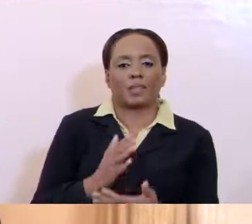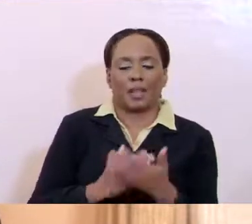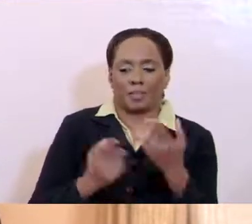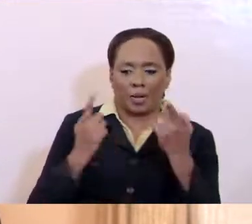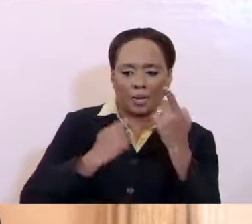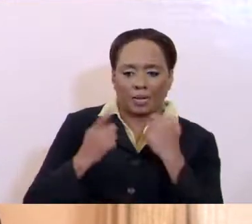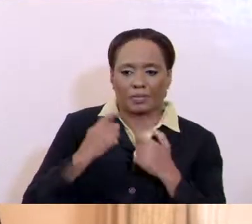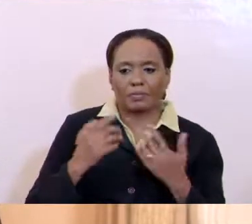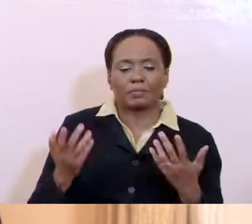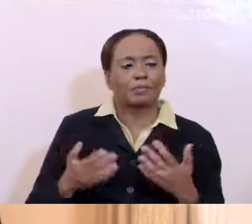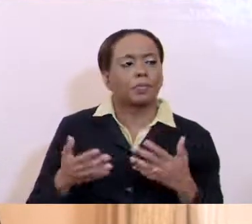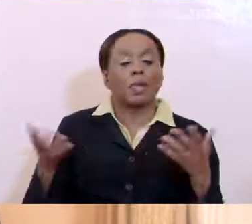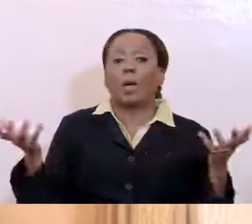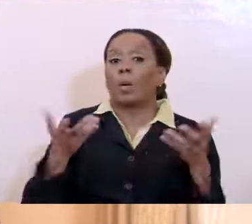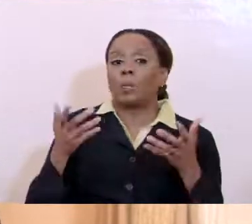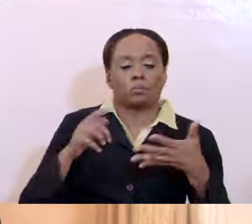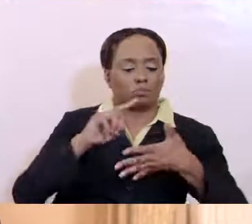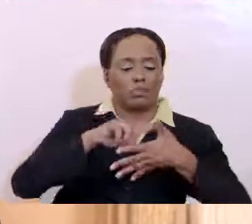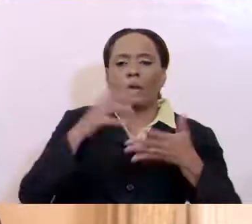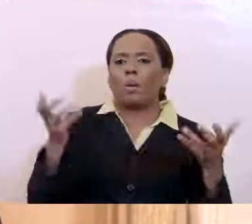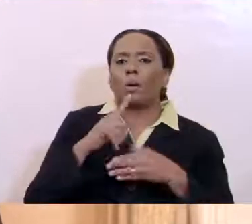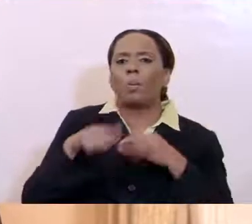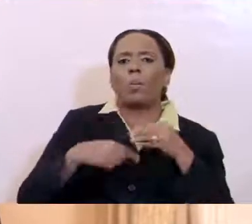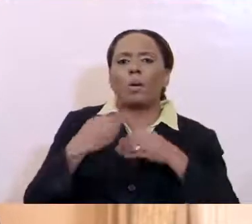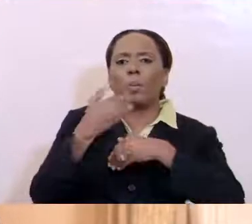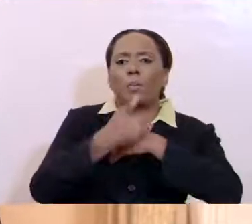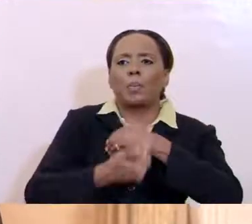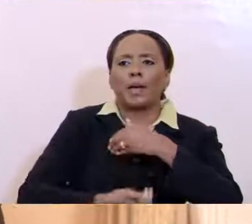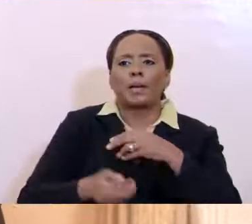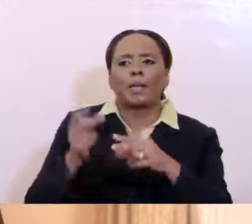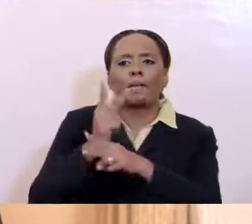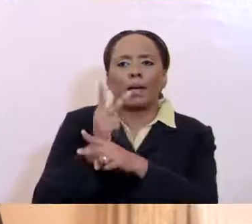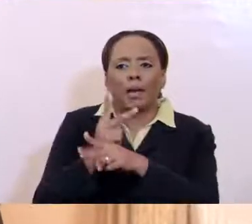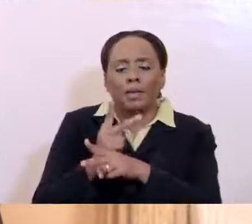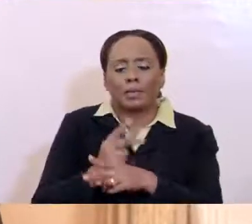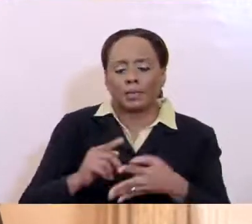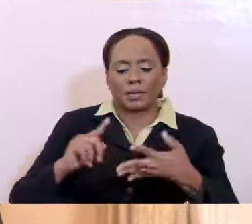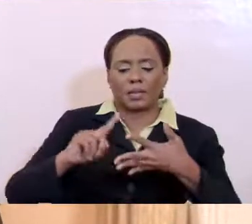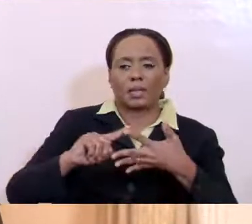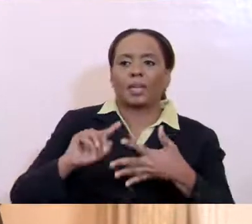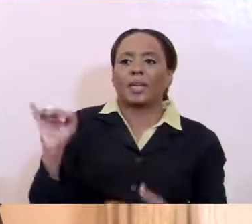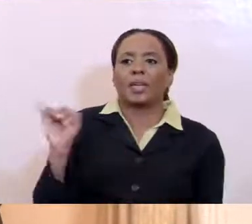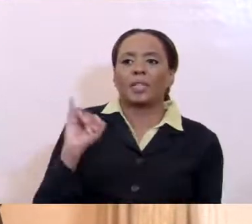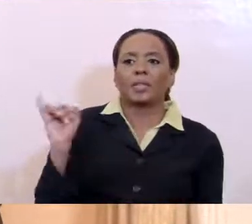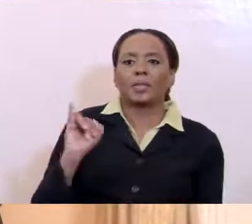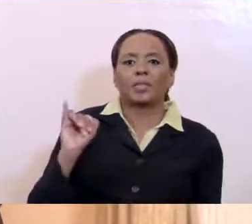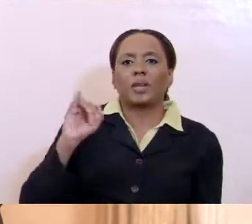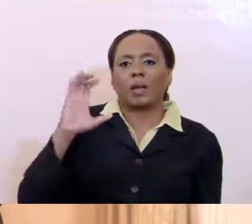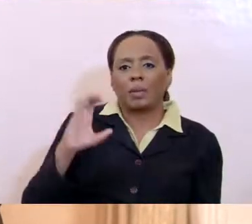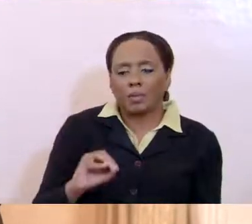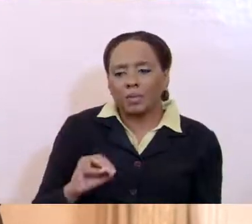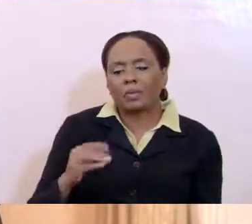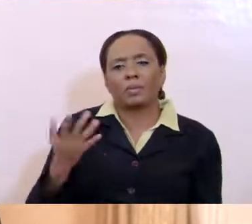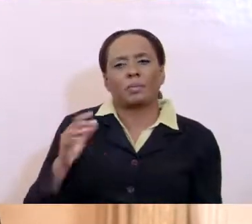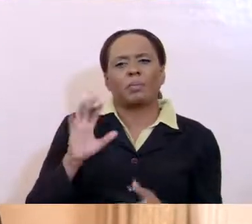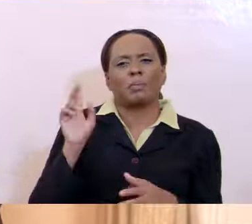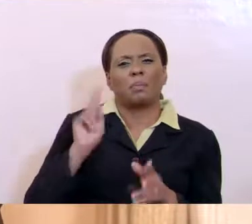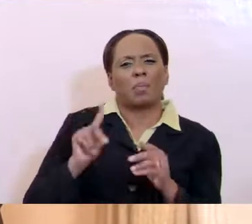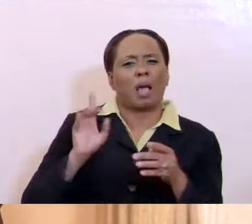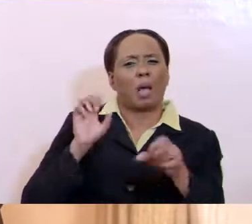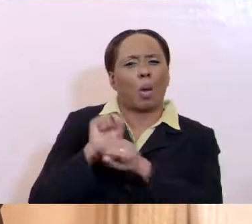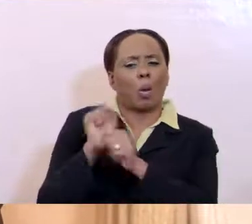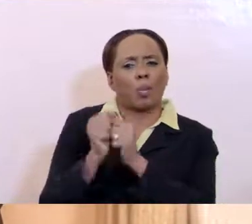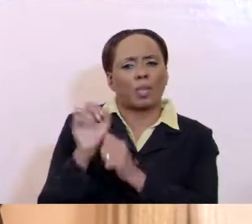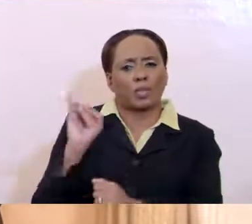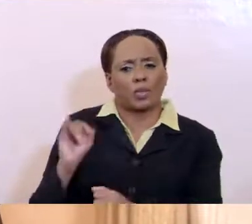What about bread vans? And what about insurance companies and insurance brokerages?